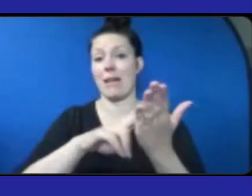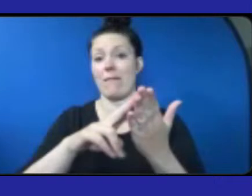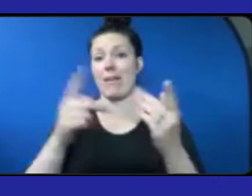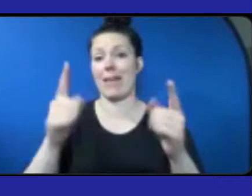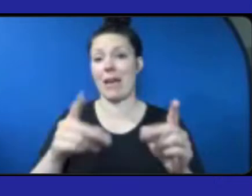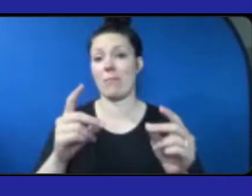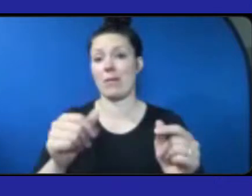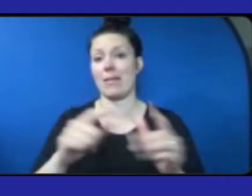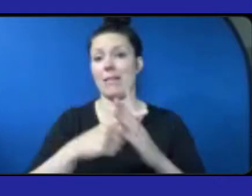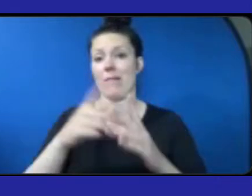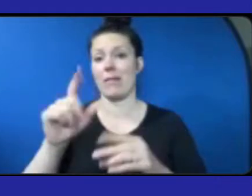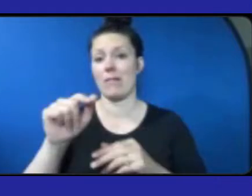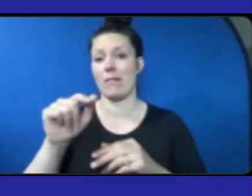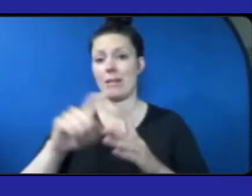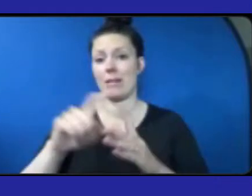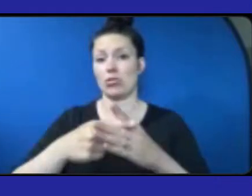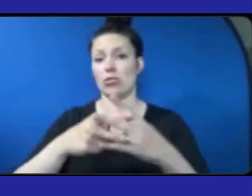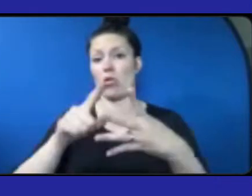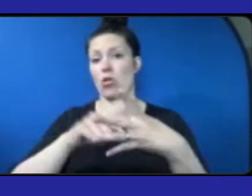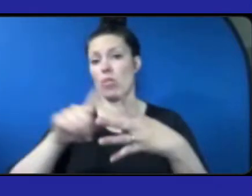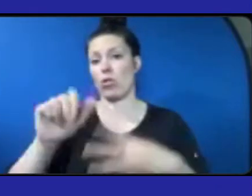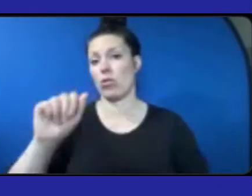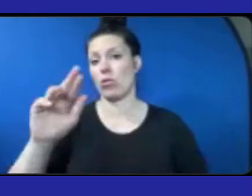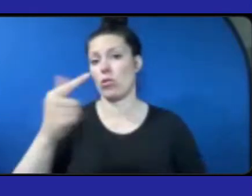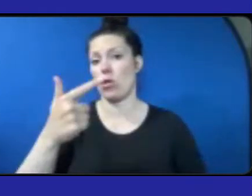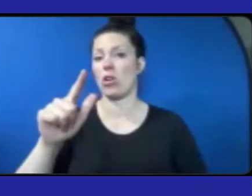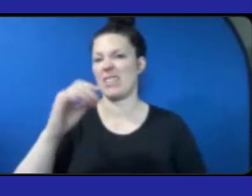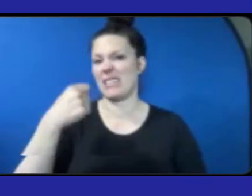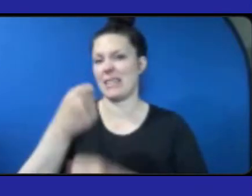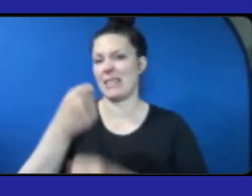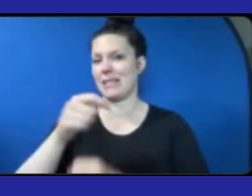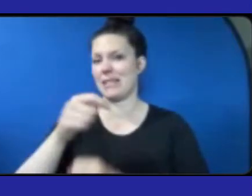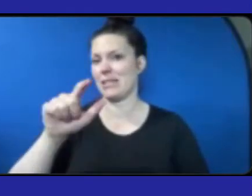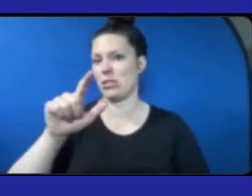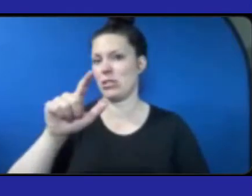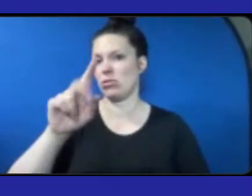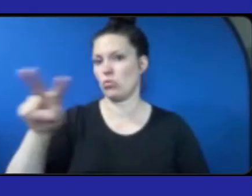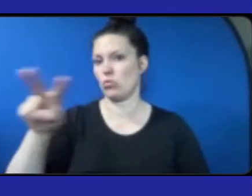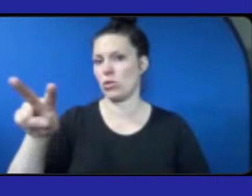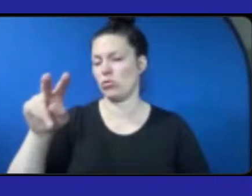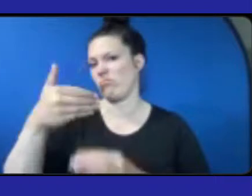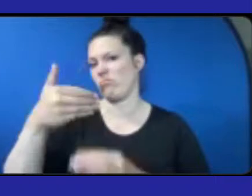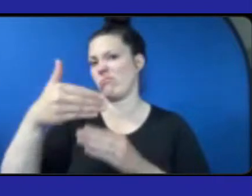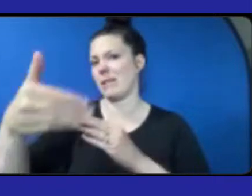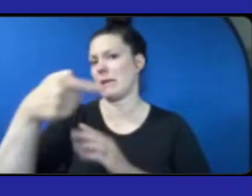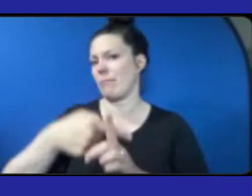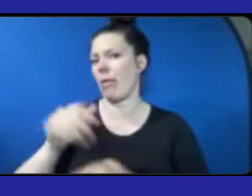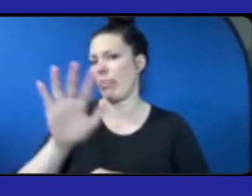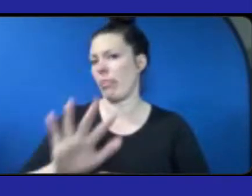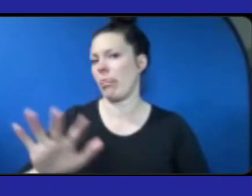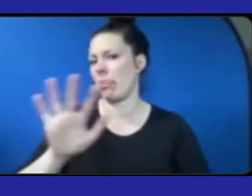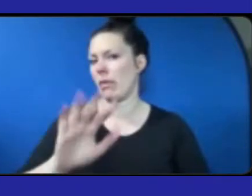date starting in August of 2022, so about a month from now. Thank you.